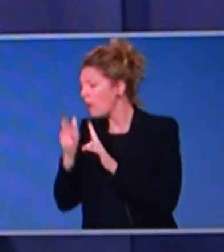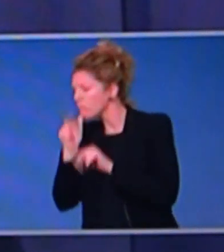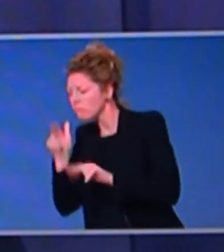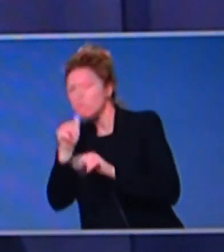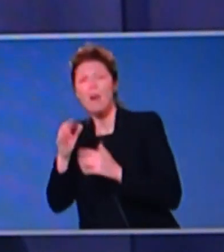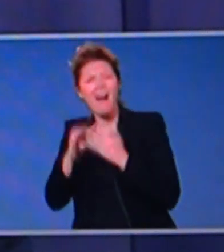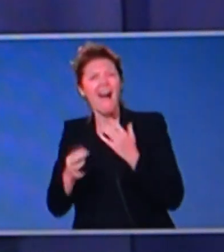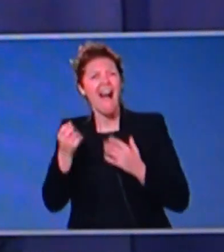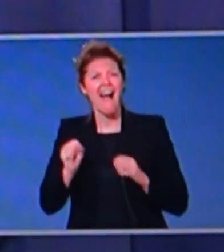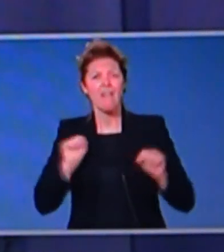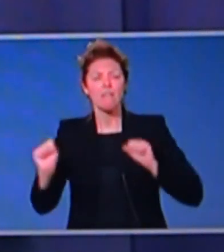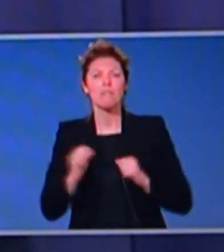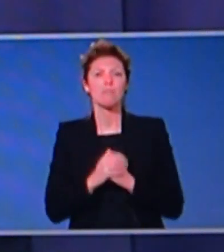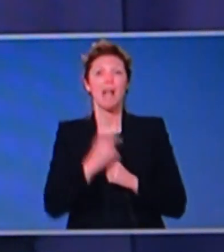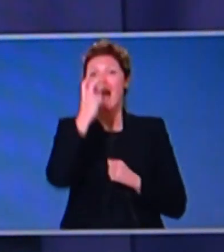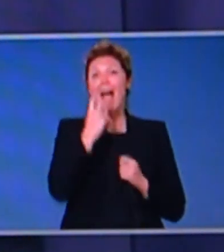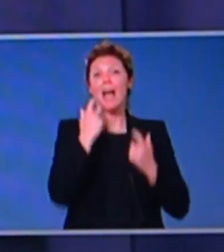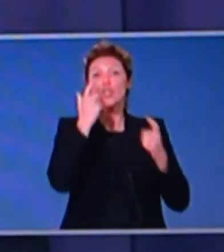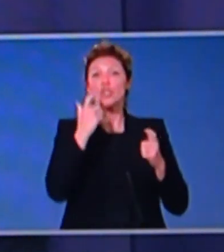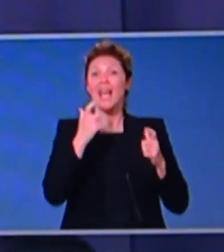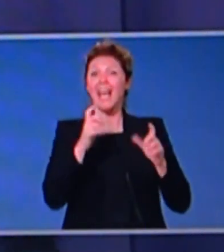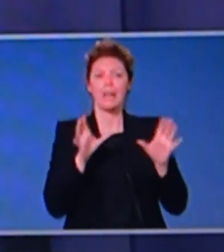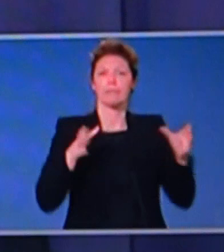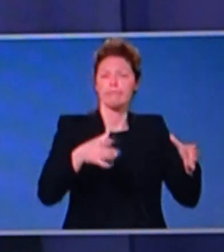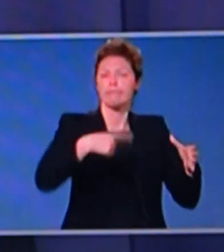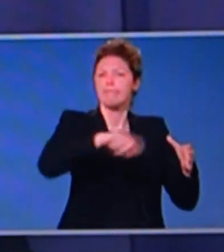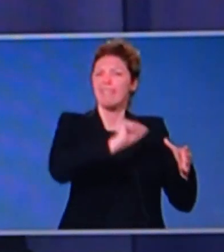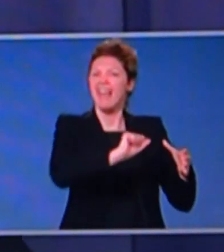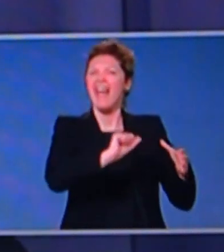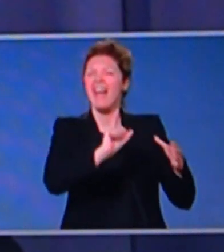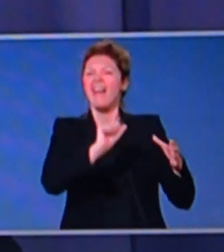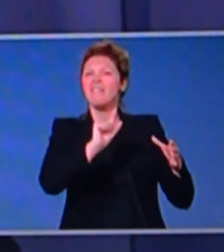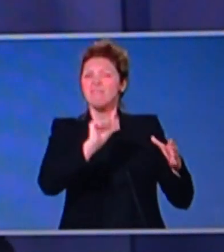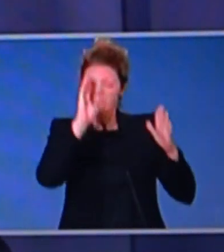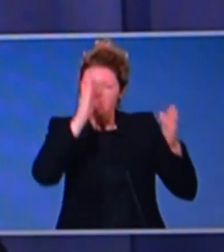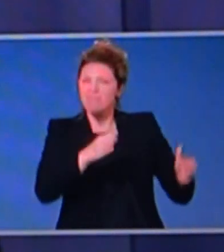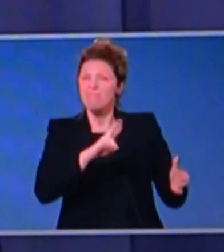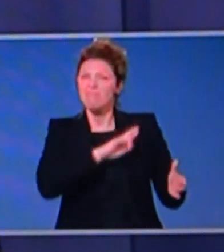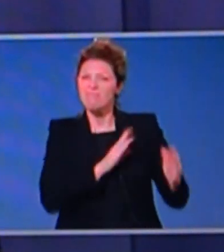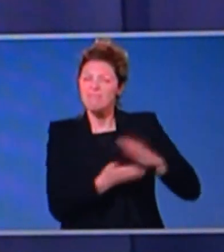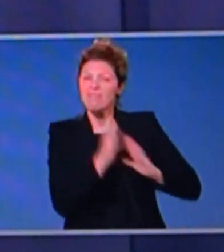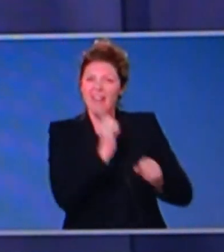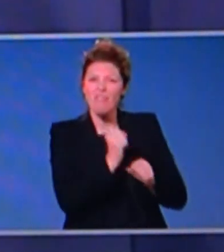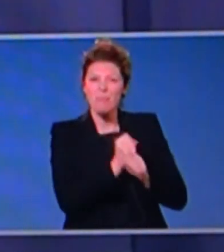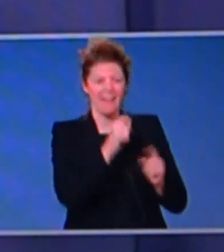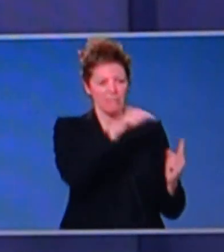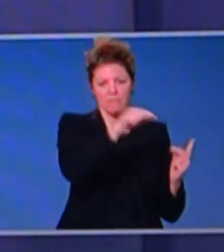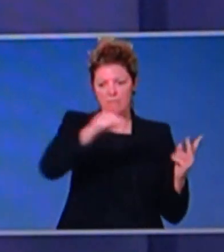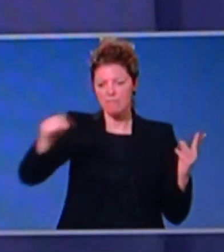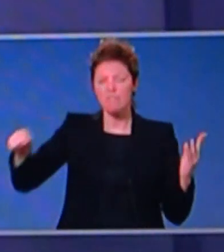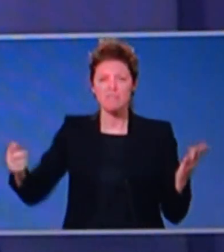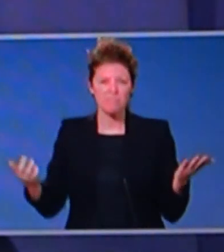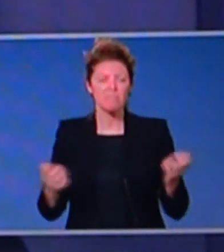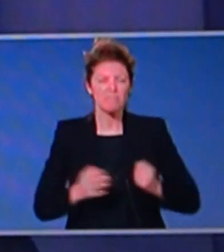job. The aged care sector itself does its job. So everyone has responsibilities here, and we're all exercising them and working together.